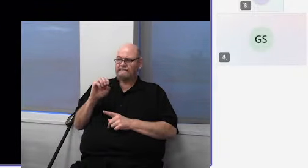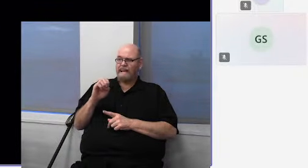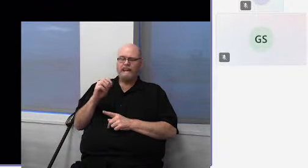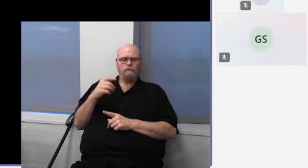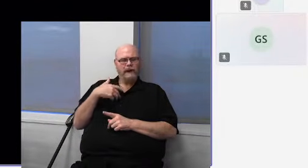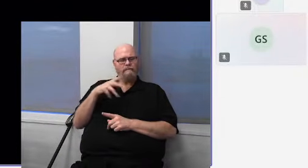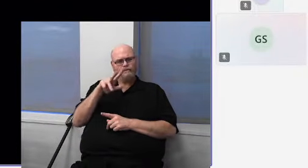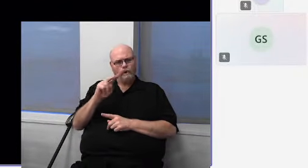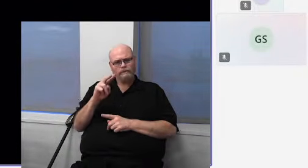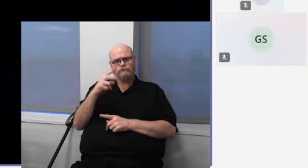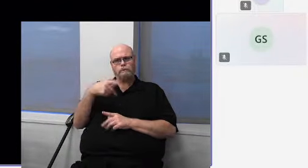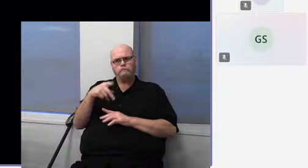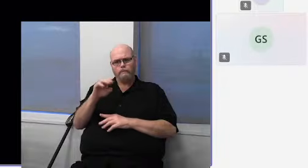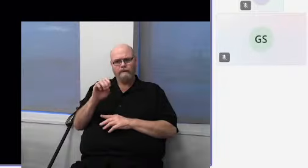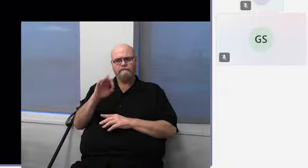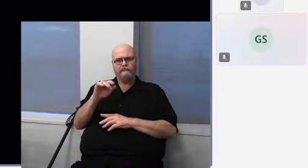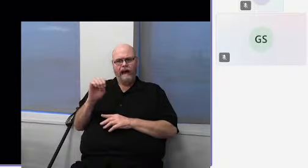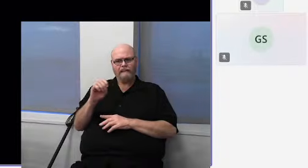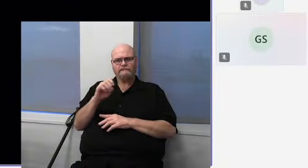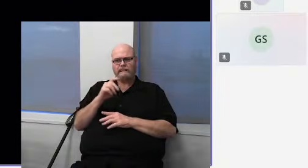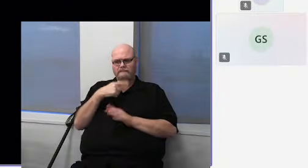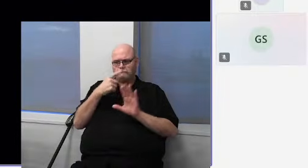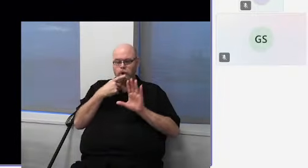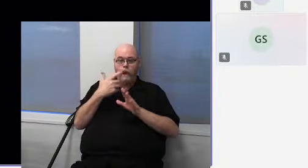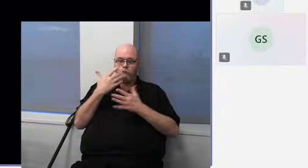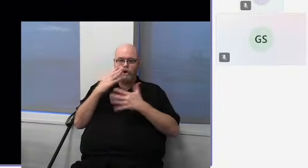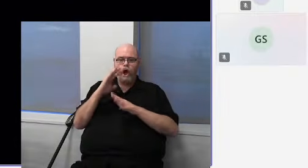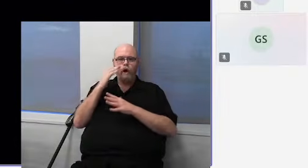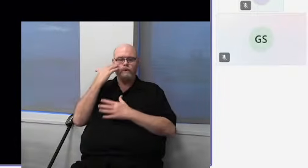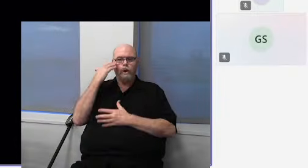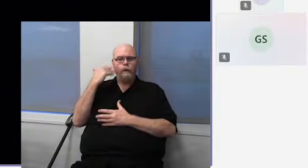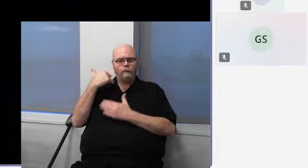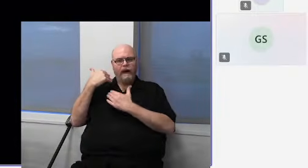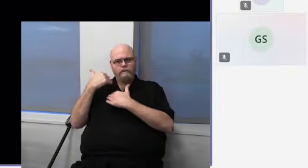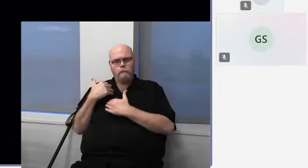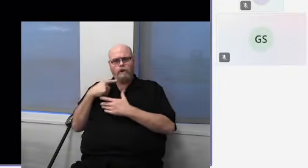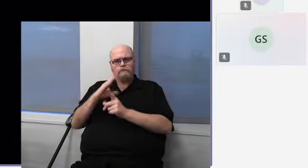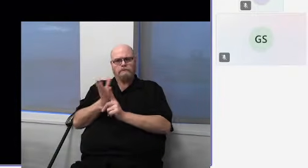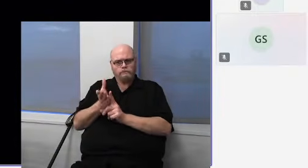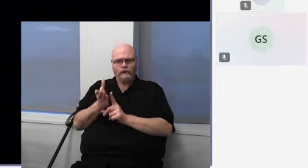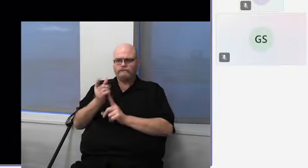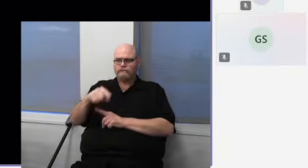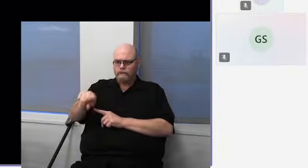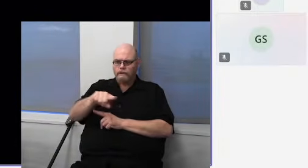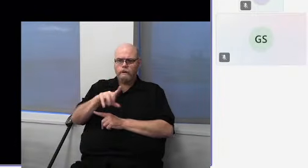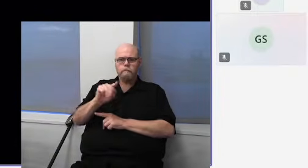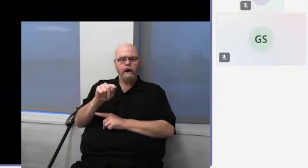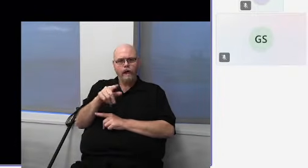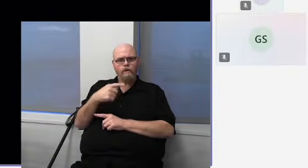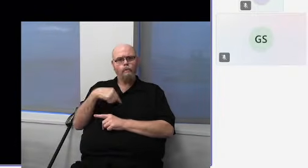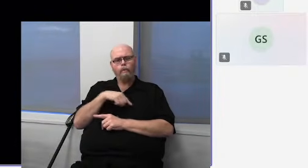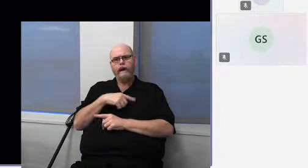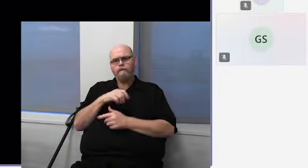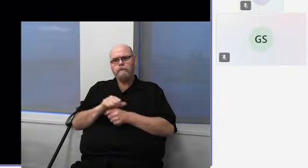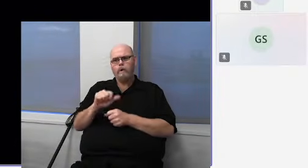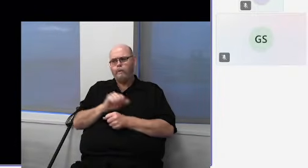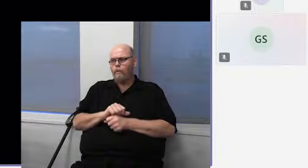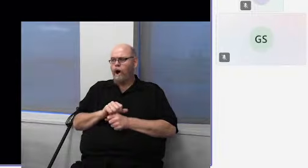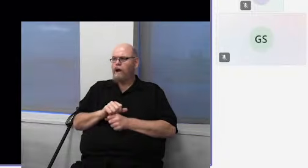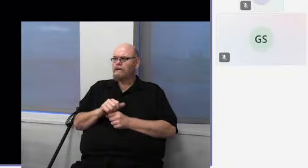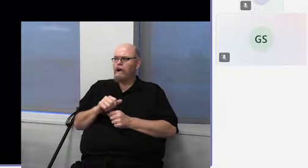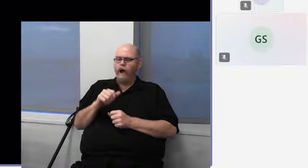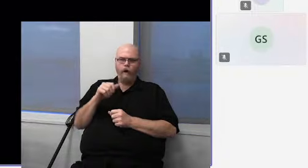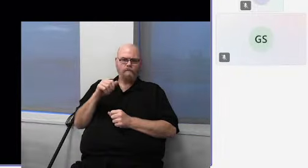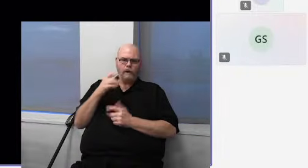point I'll give, LUMA has filed 32 pre-filed testimony. We are aware that we have the burden of persuasion on T&D, but we